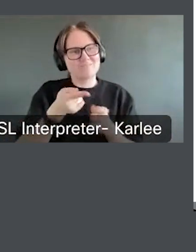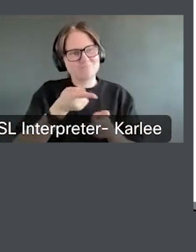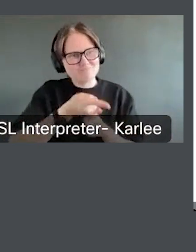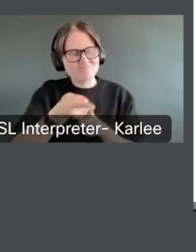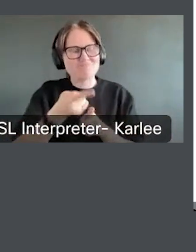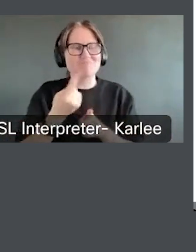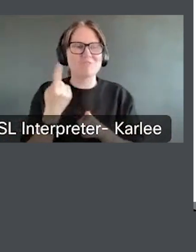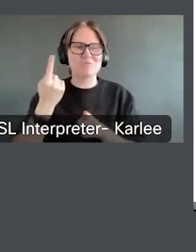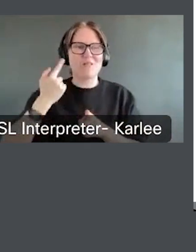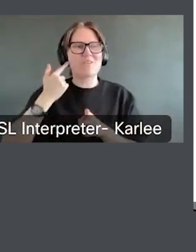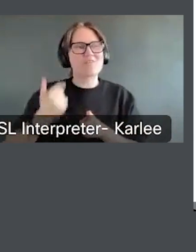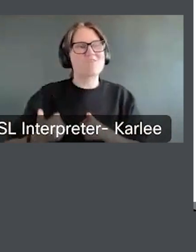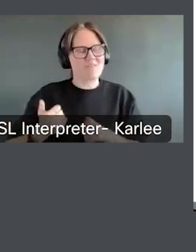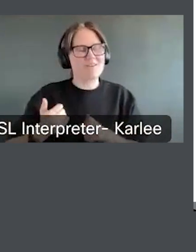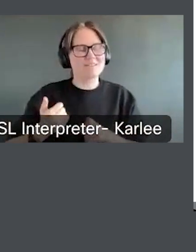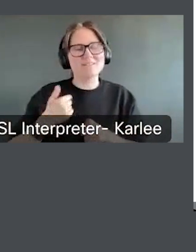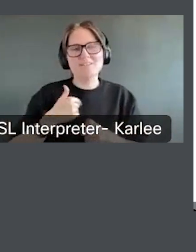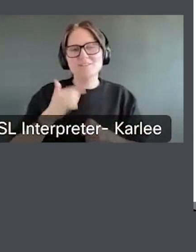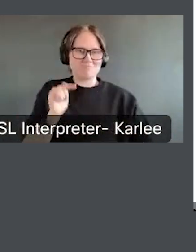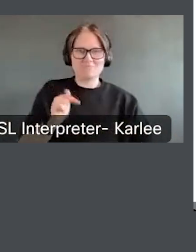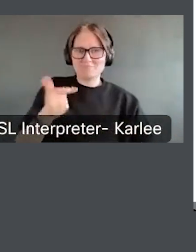share my screen now.